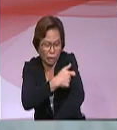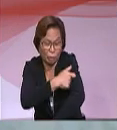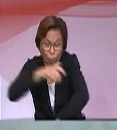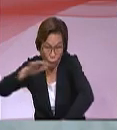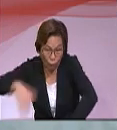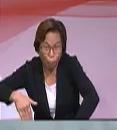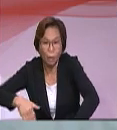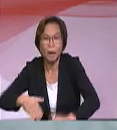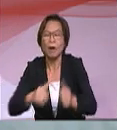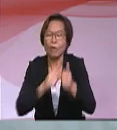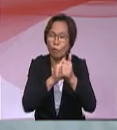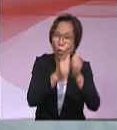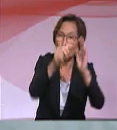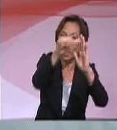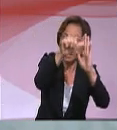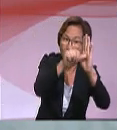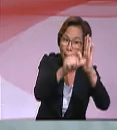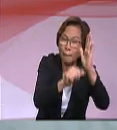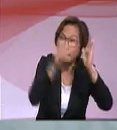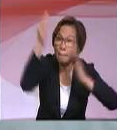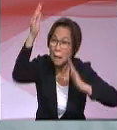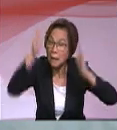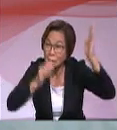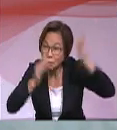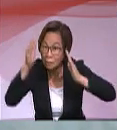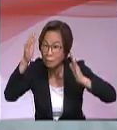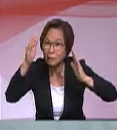our Act, and so